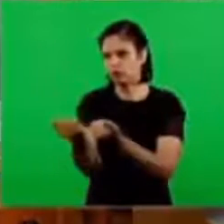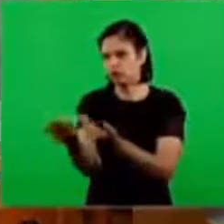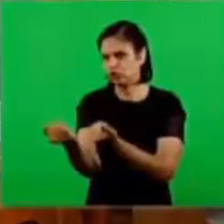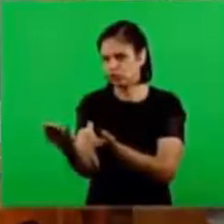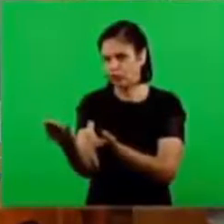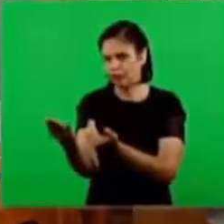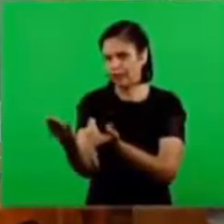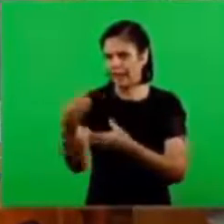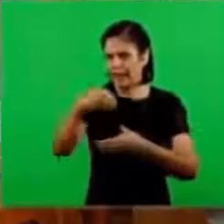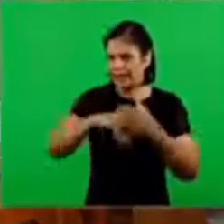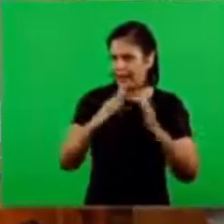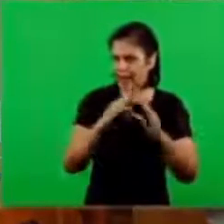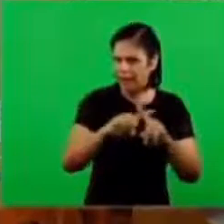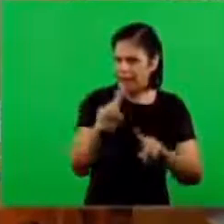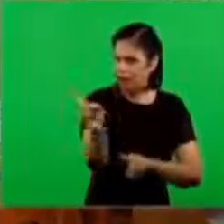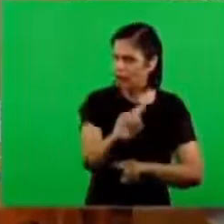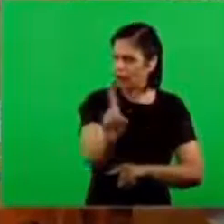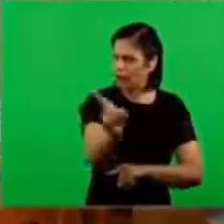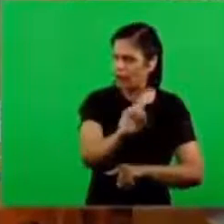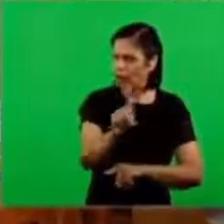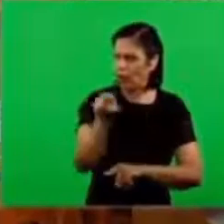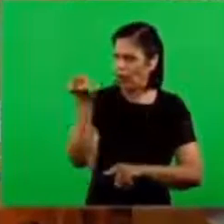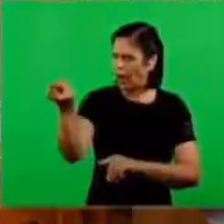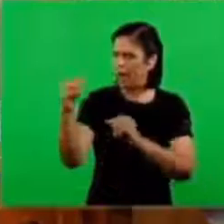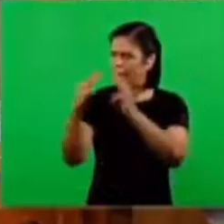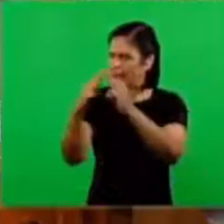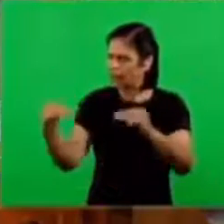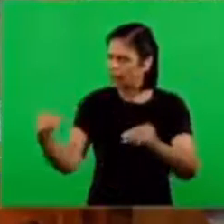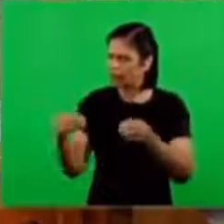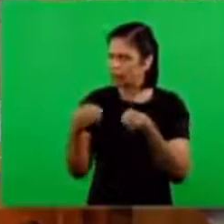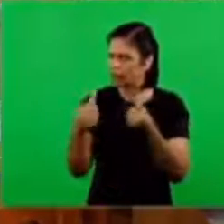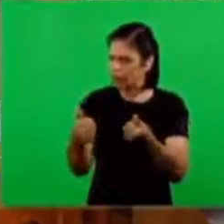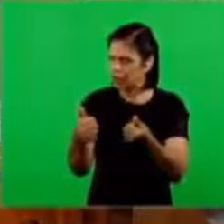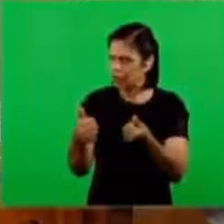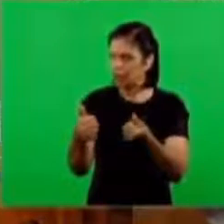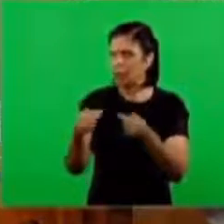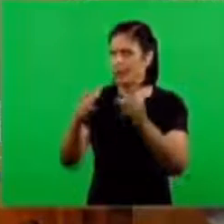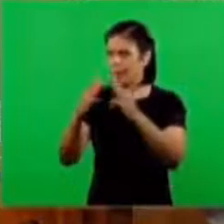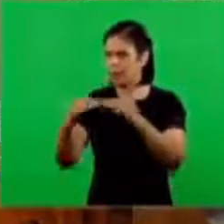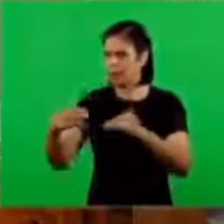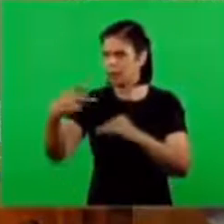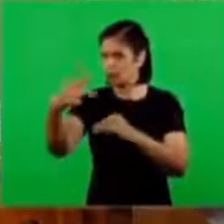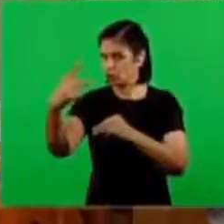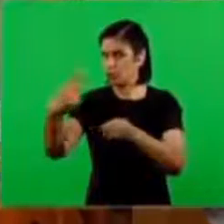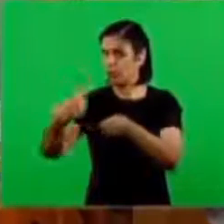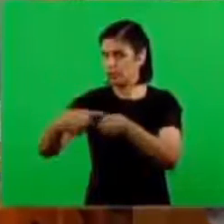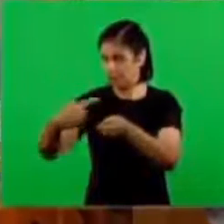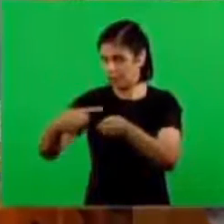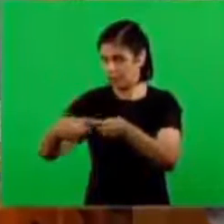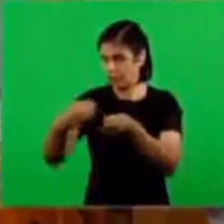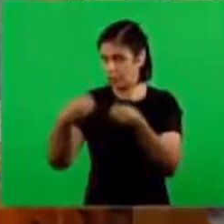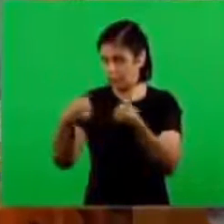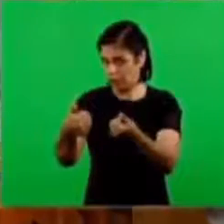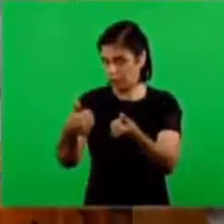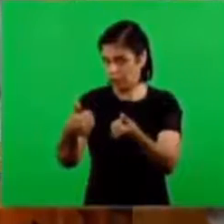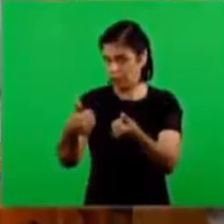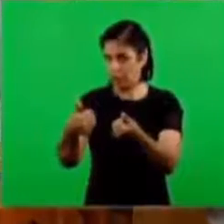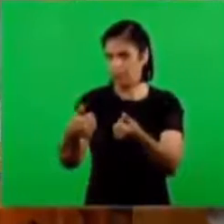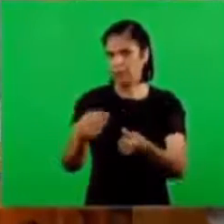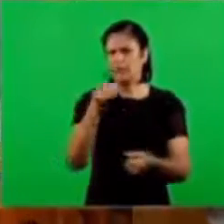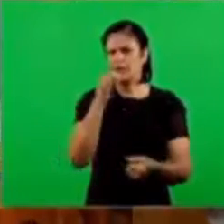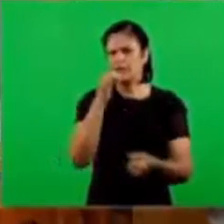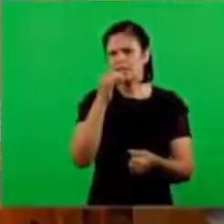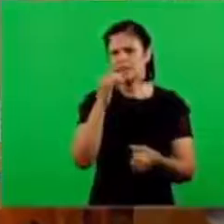youth, and for sure we're going to open up Manaus together with the youth for the regions where